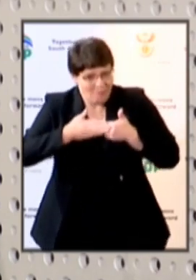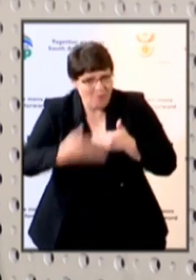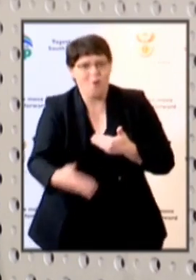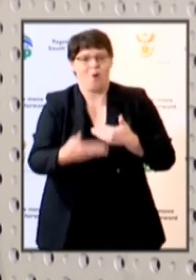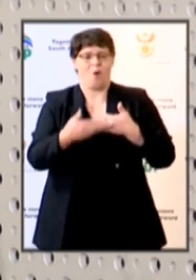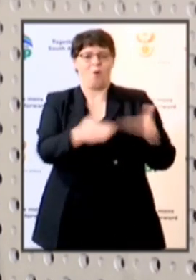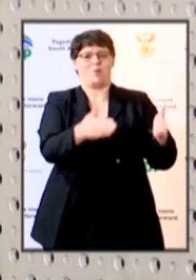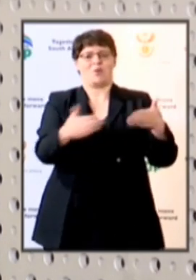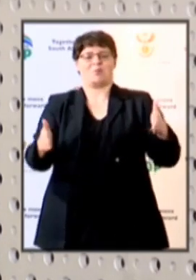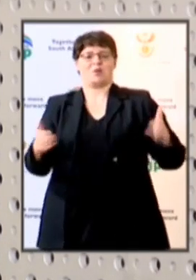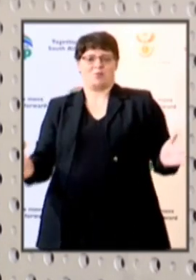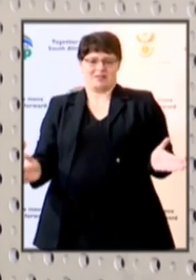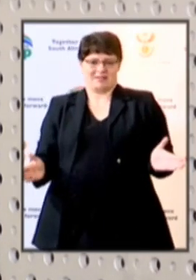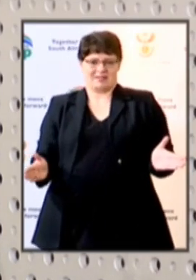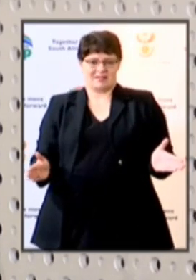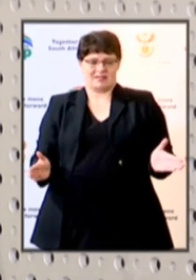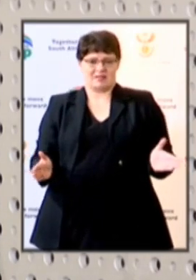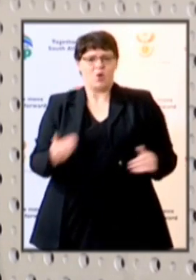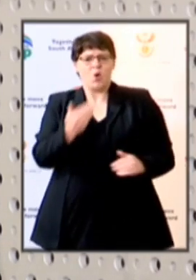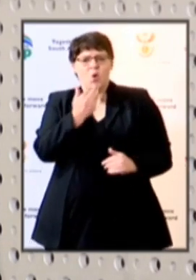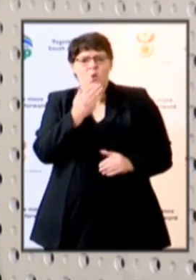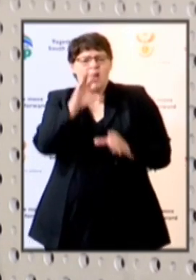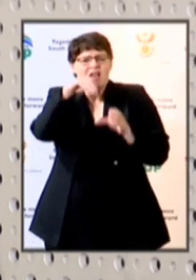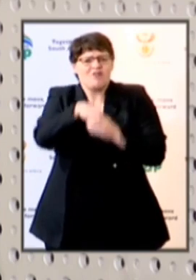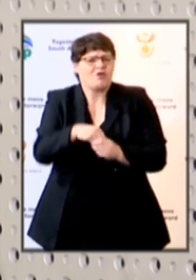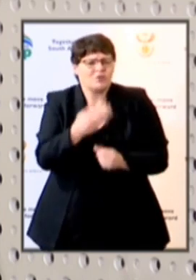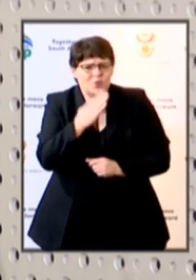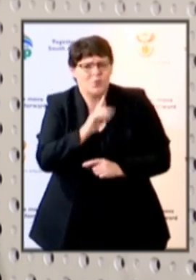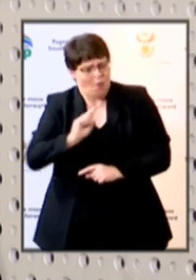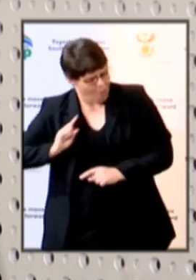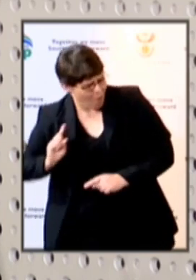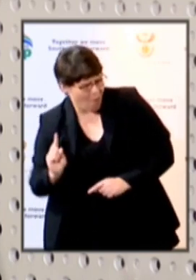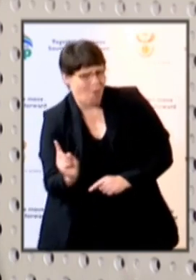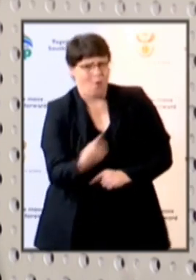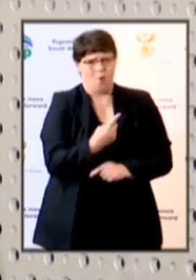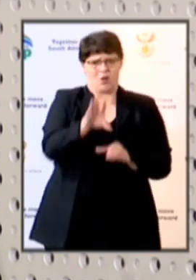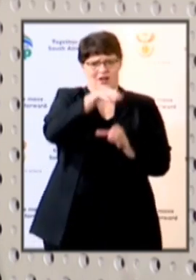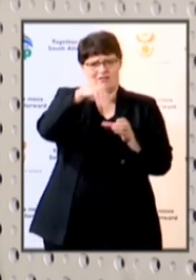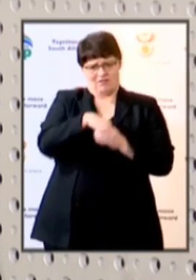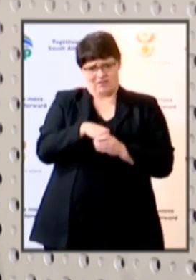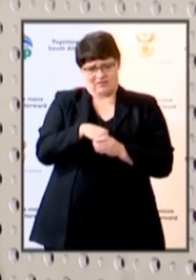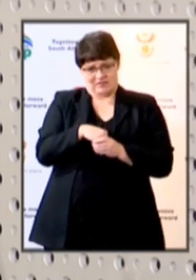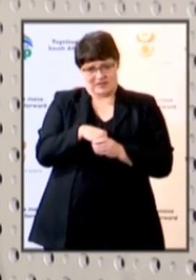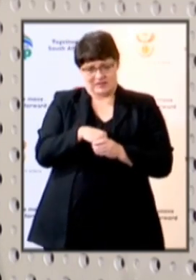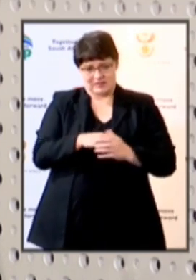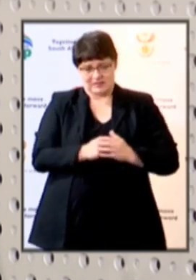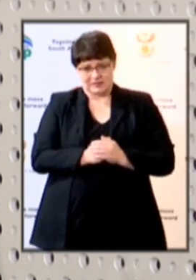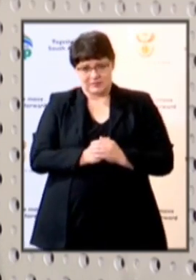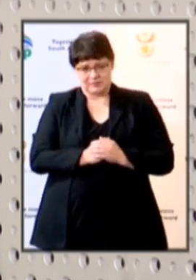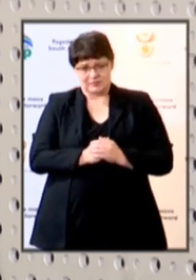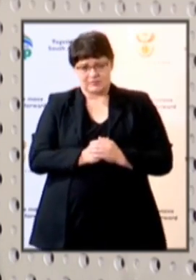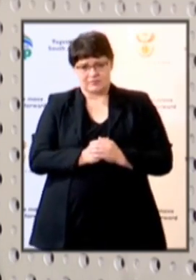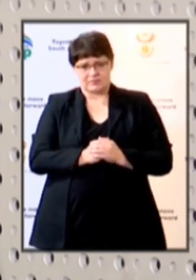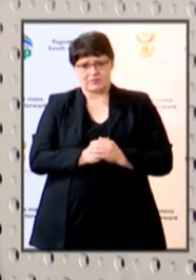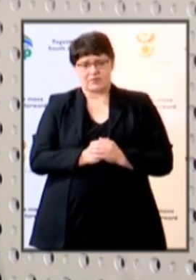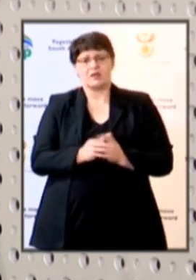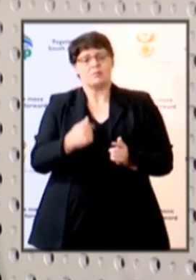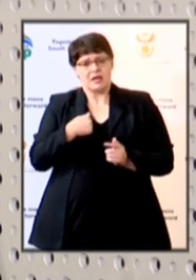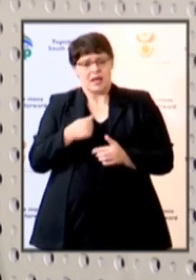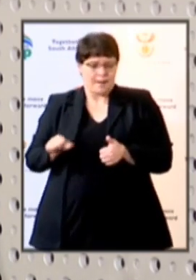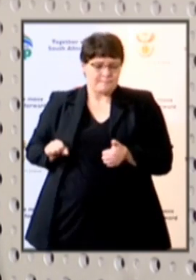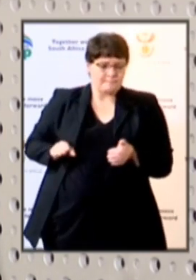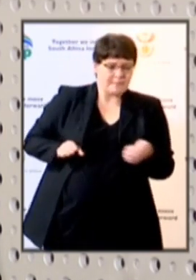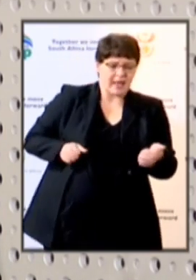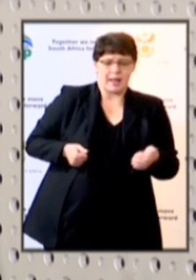levels down, and we can all play a role in doing so. The return to work of increasing numbers